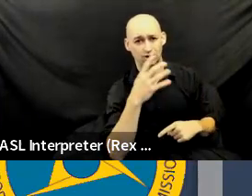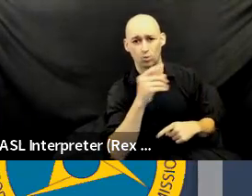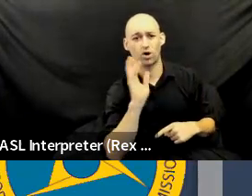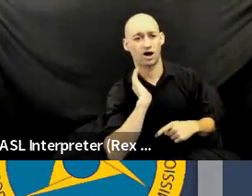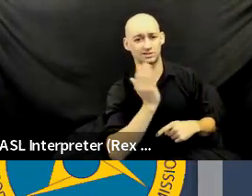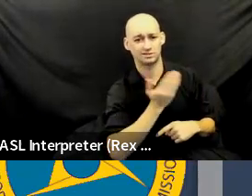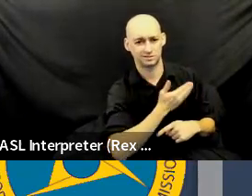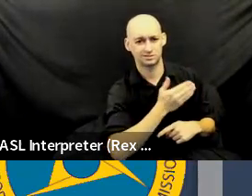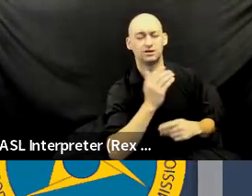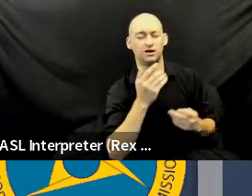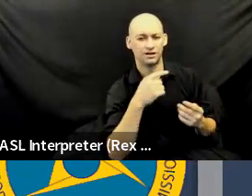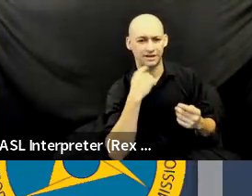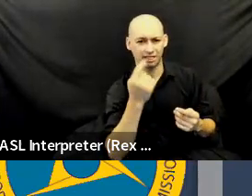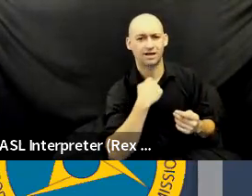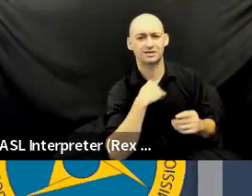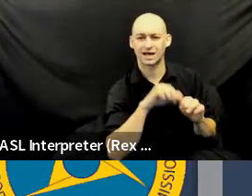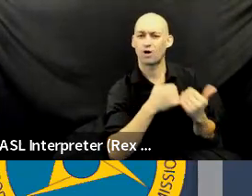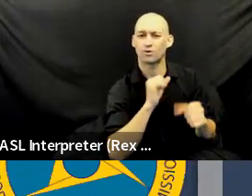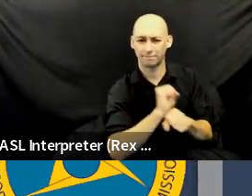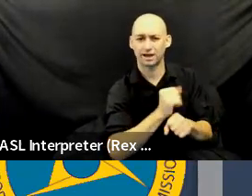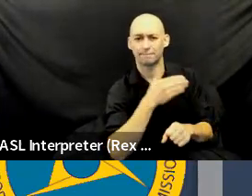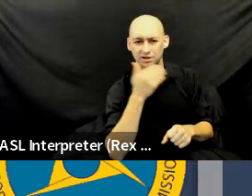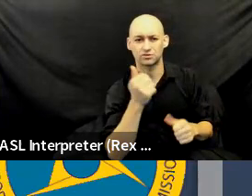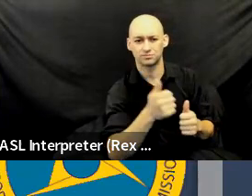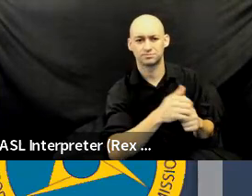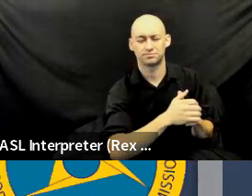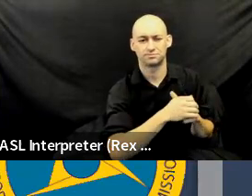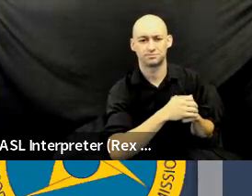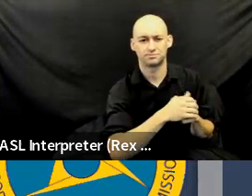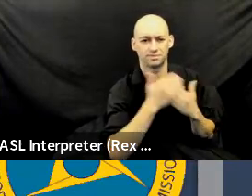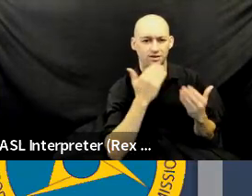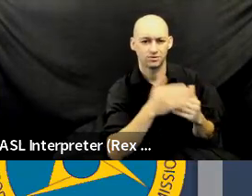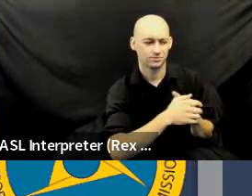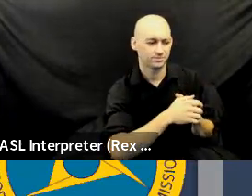it better. Yes. Thank you. Thank you.